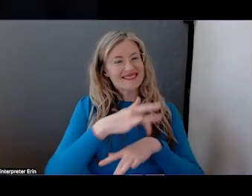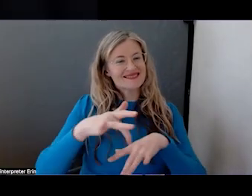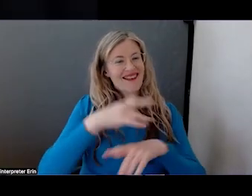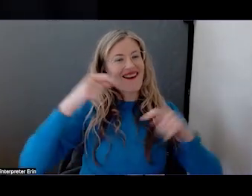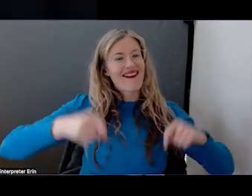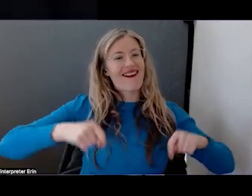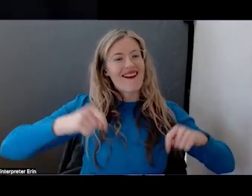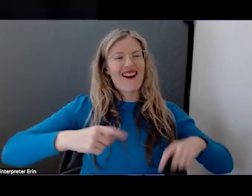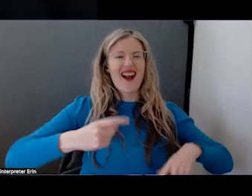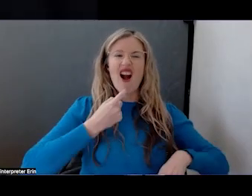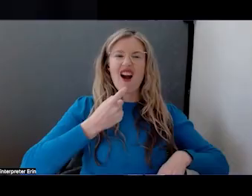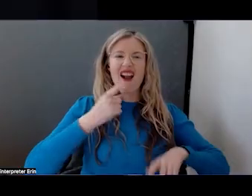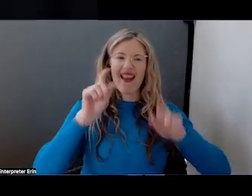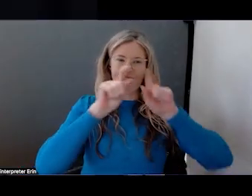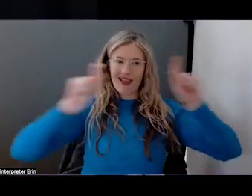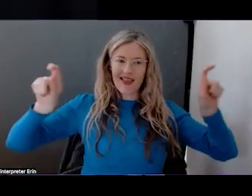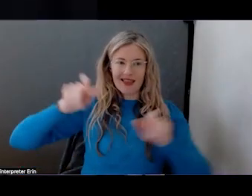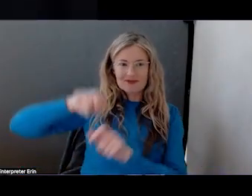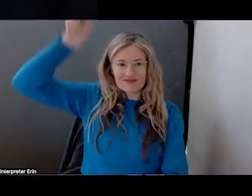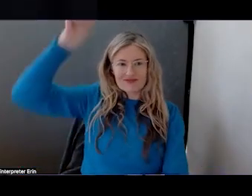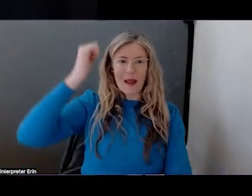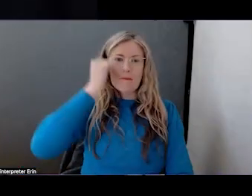iron things and a black curtain. Now, Alexandrina.